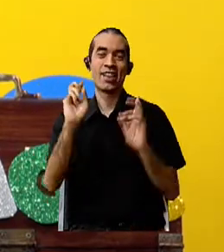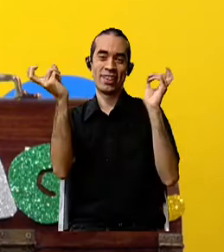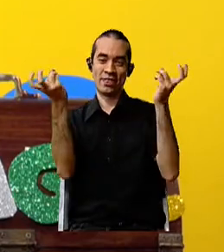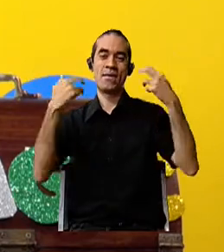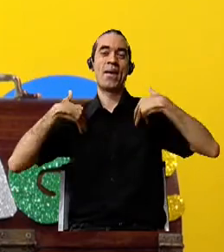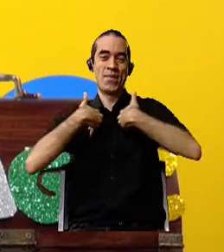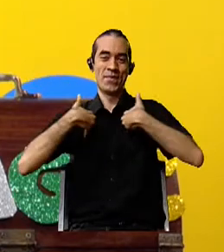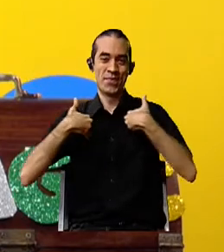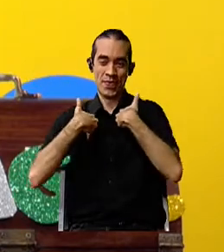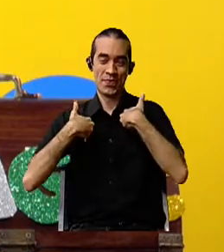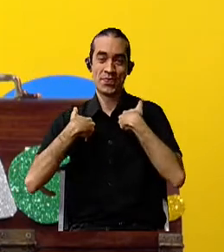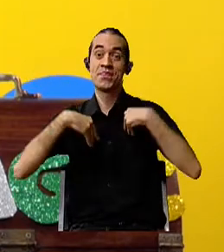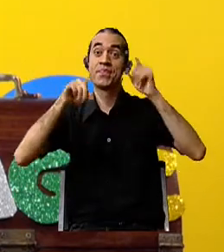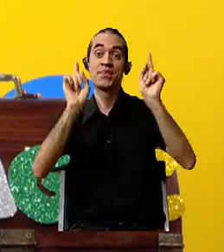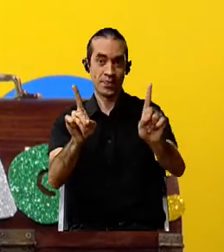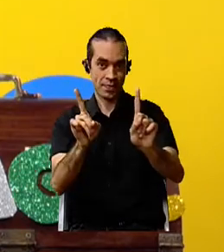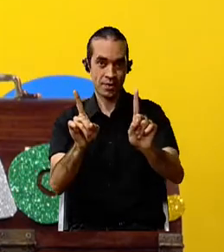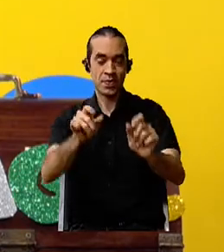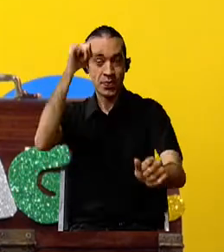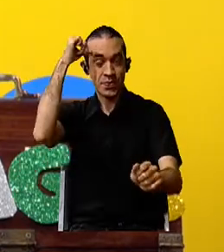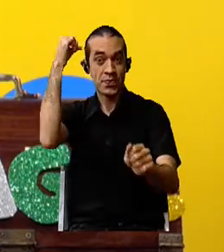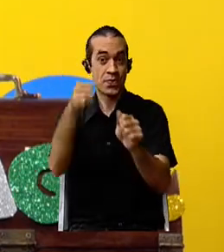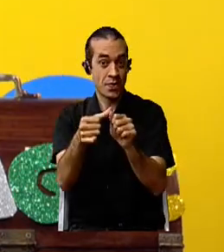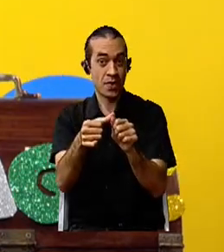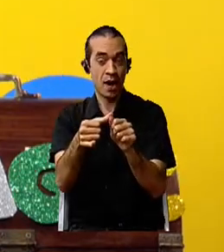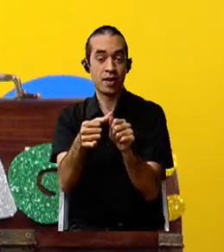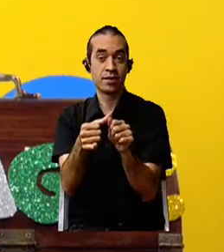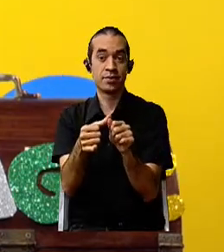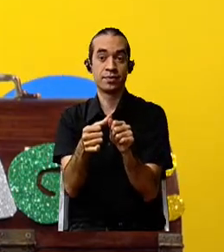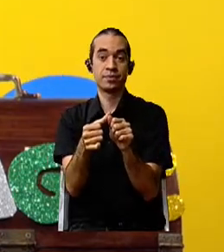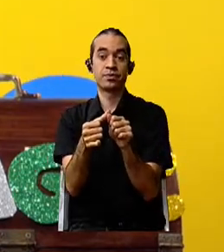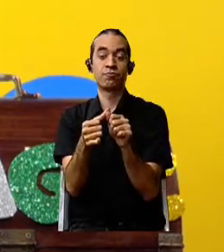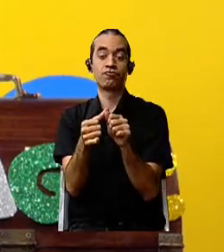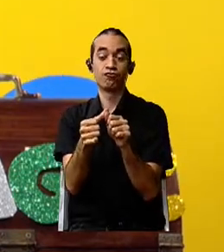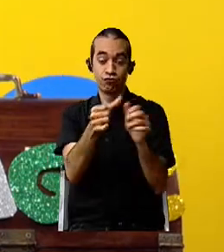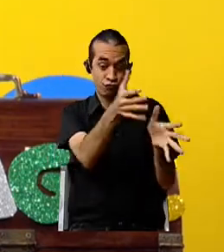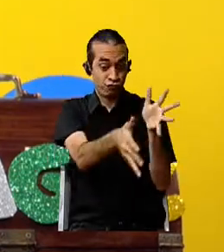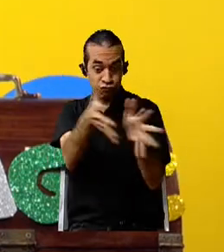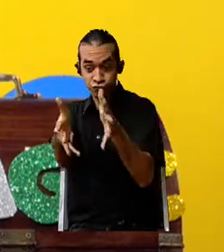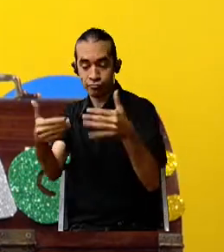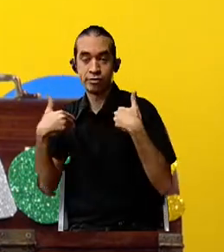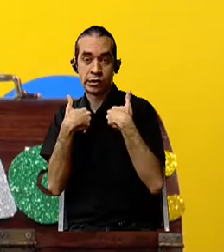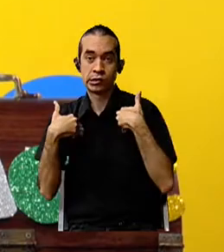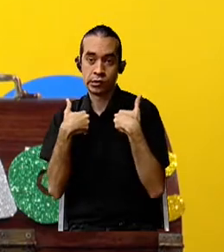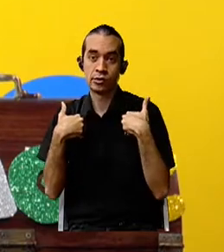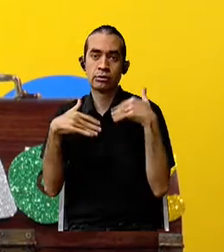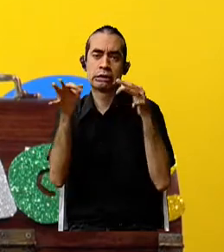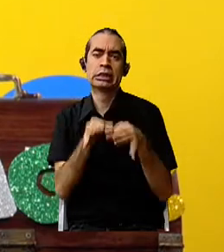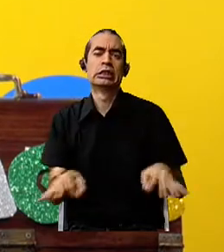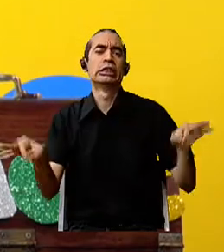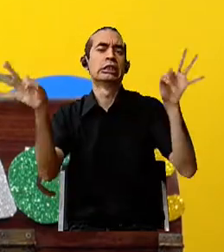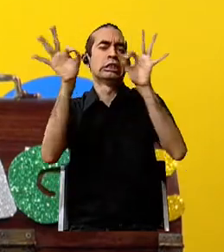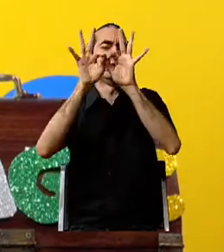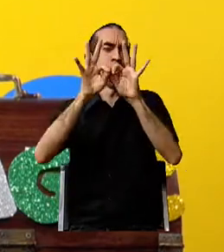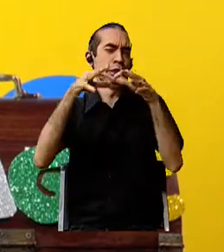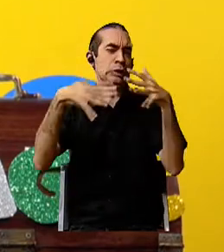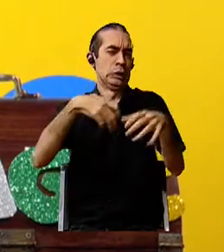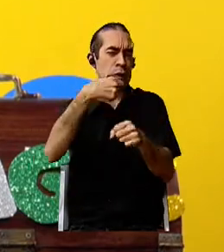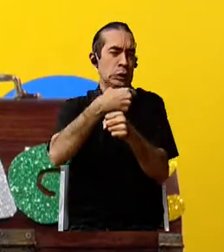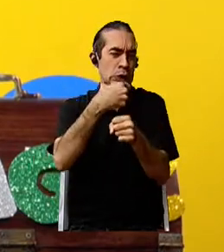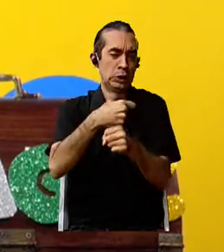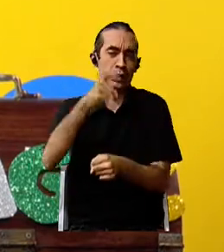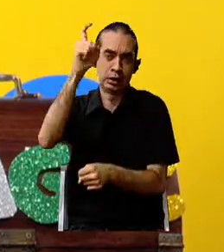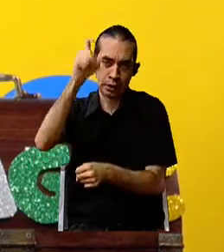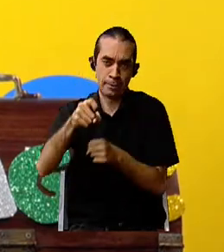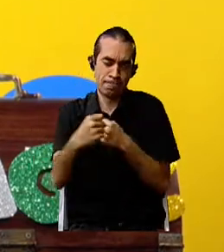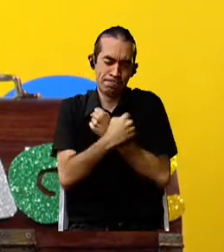animals. But remember that taking care of animals is a very important task, and you have to